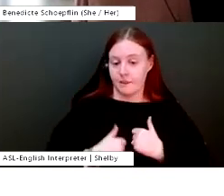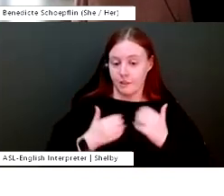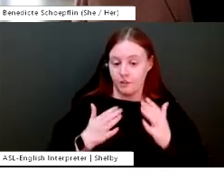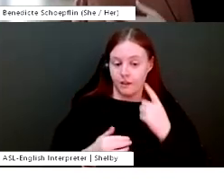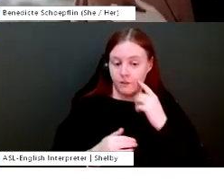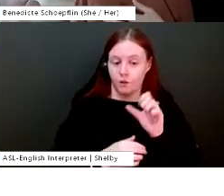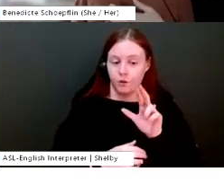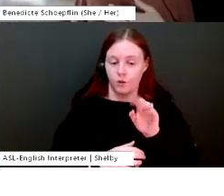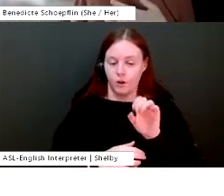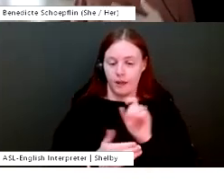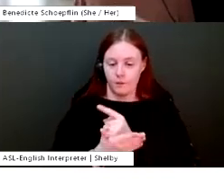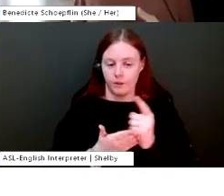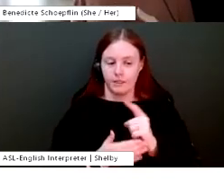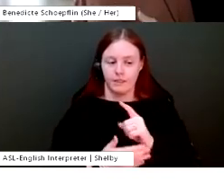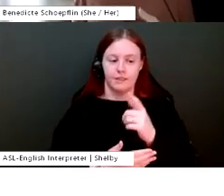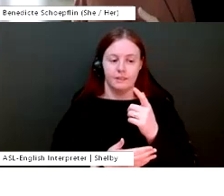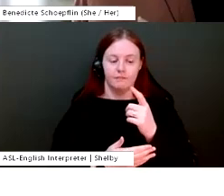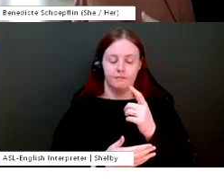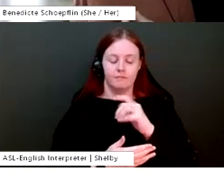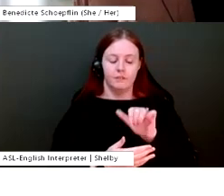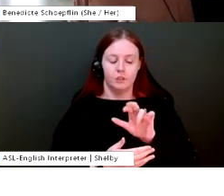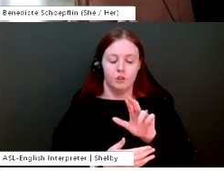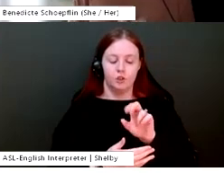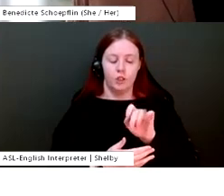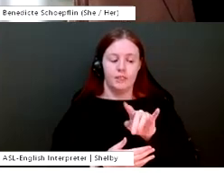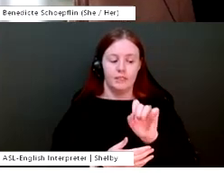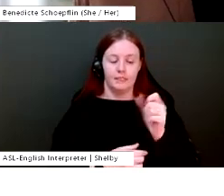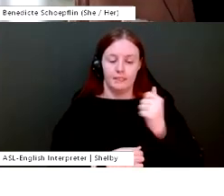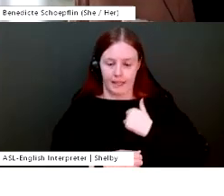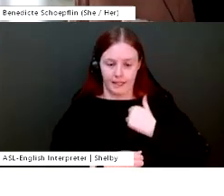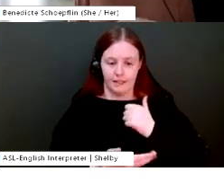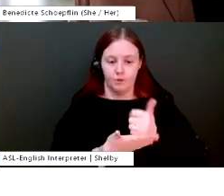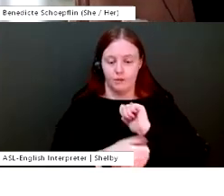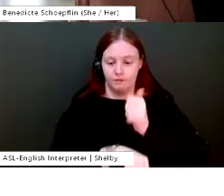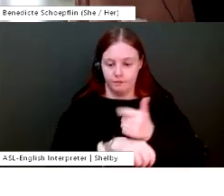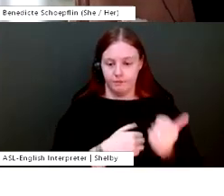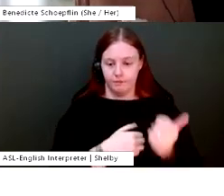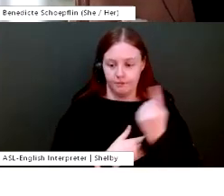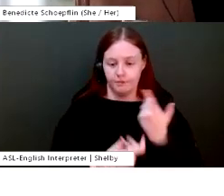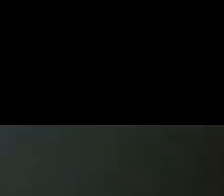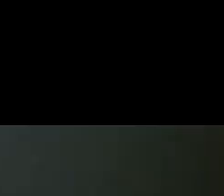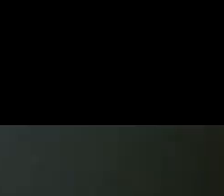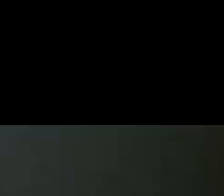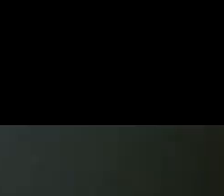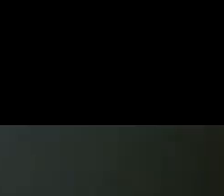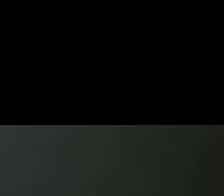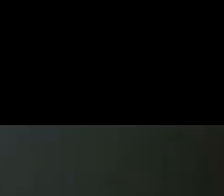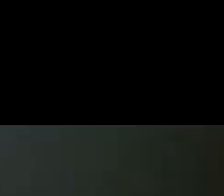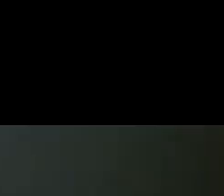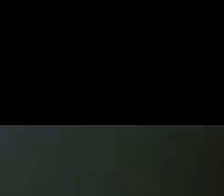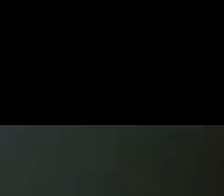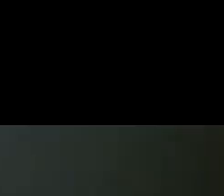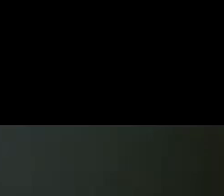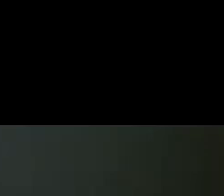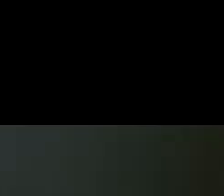Justice Canada, who have helped us put this together today. So it was really a pleasure to have you all. We look forward to